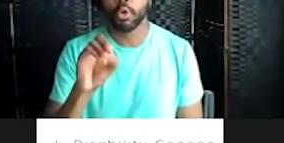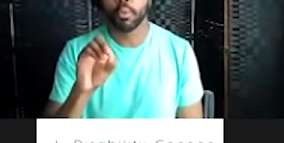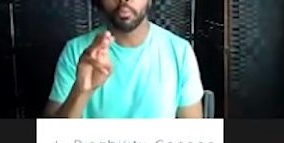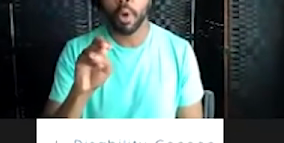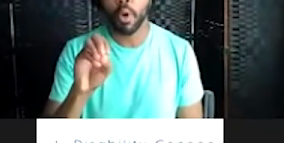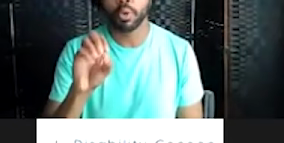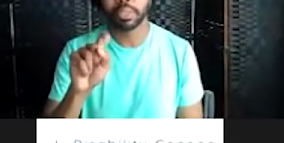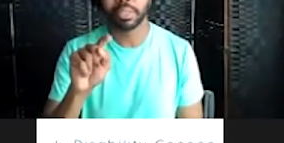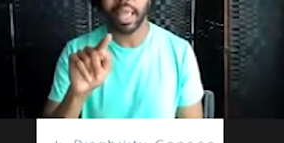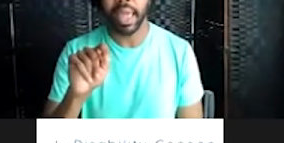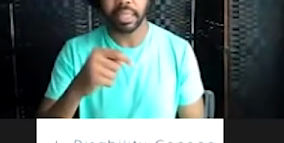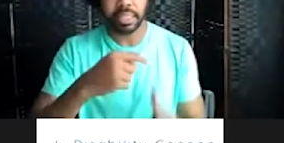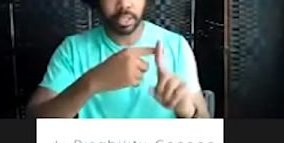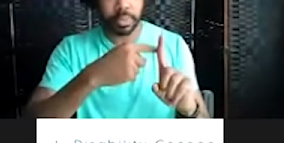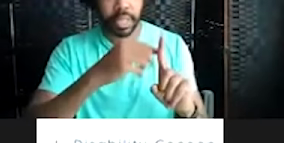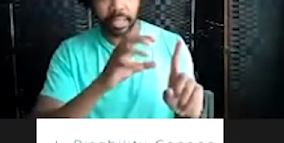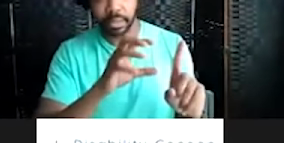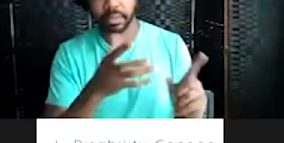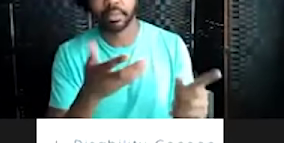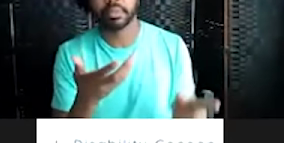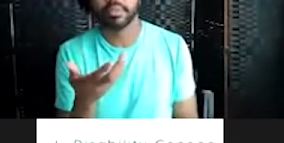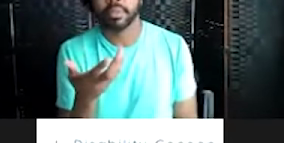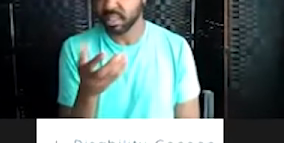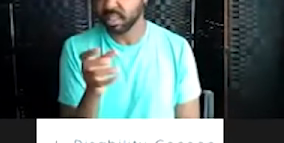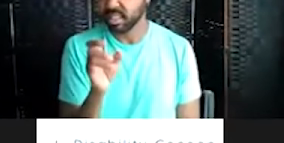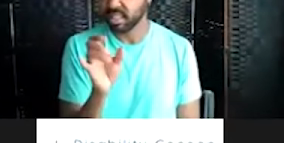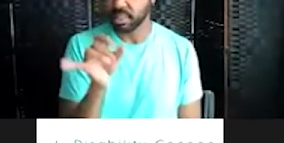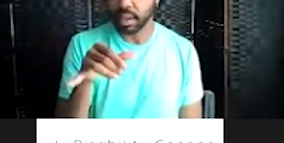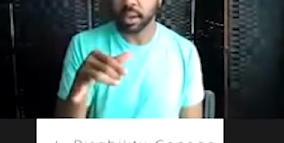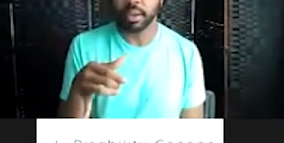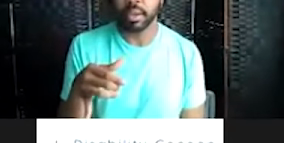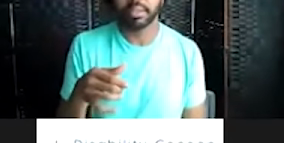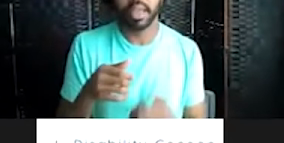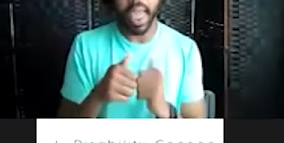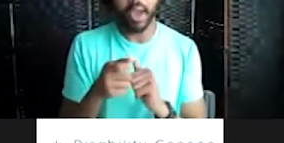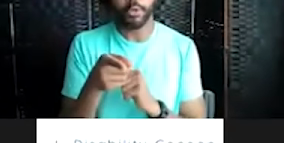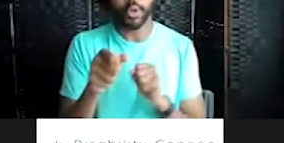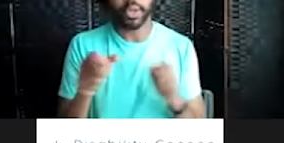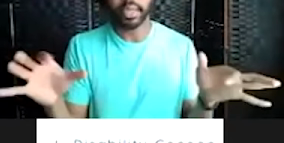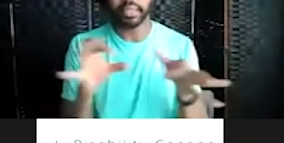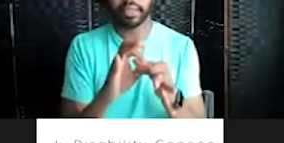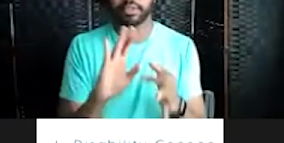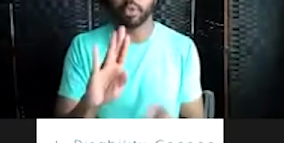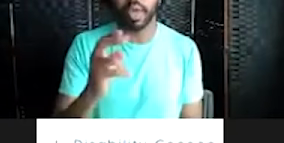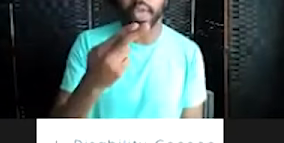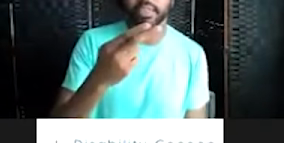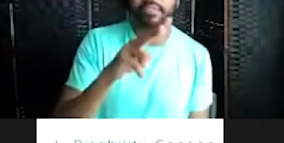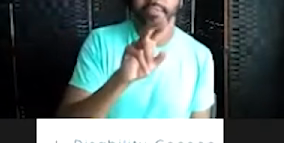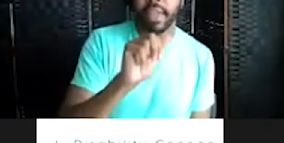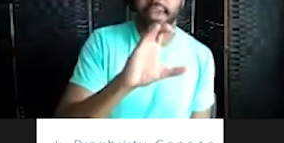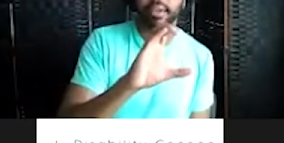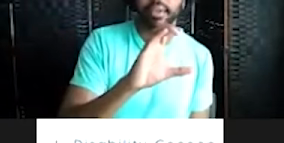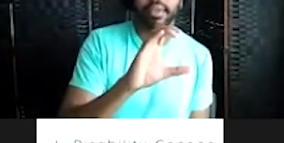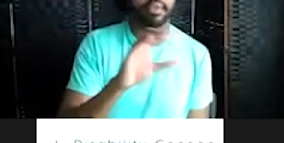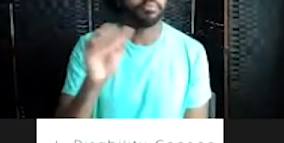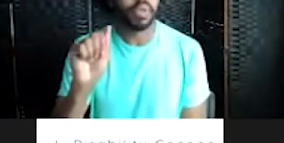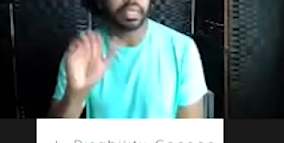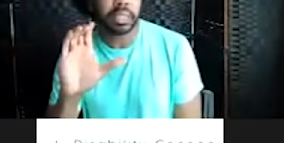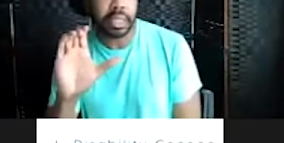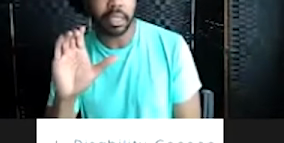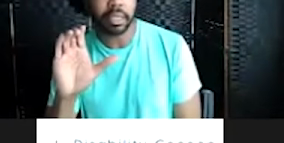is a way to connect your HVAC system through